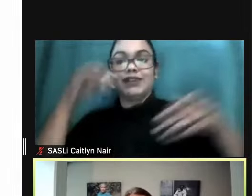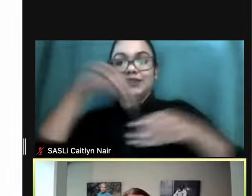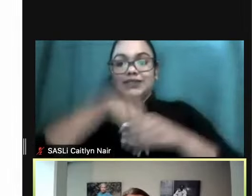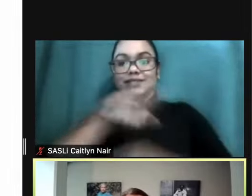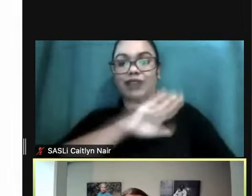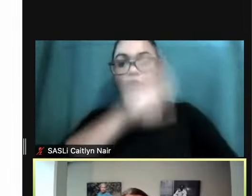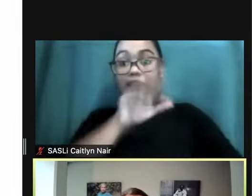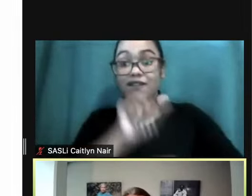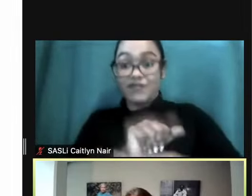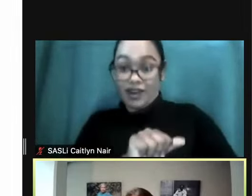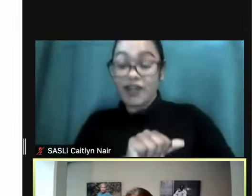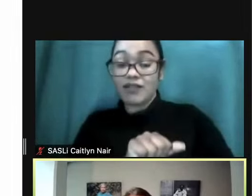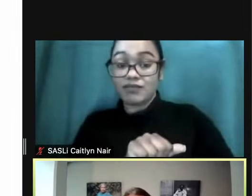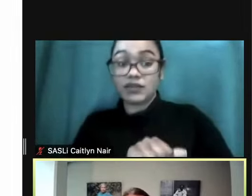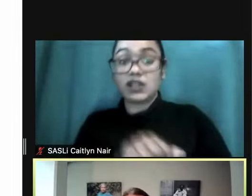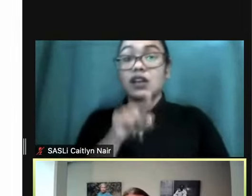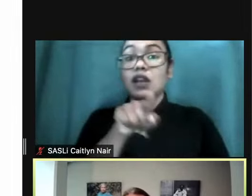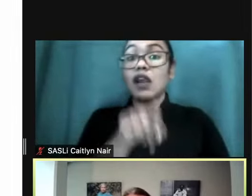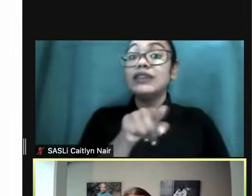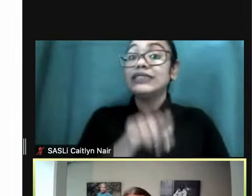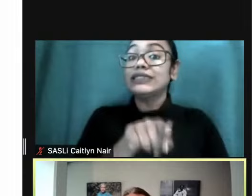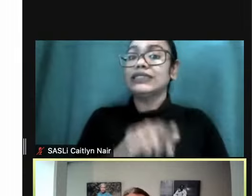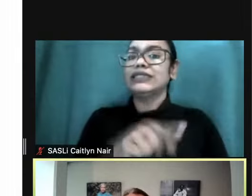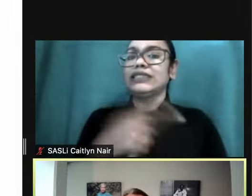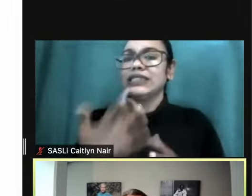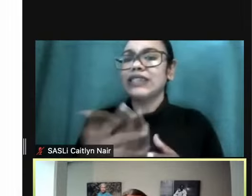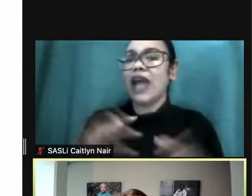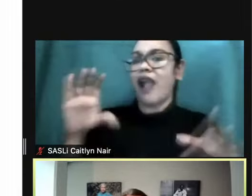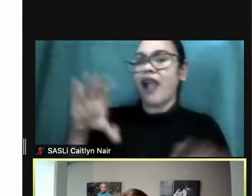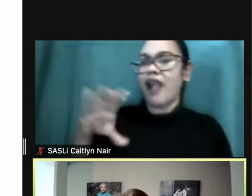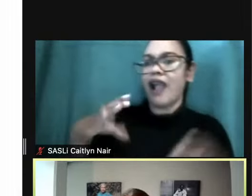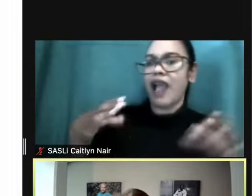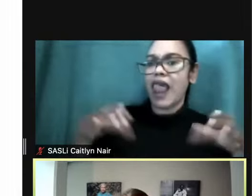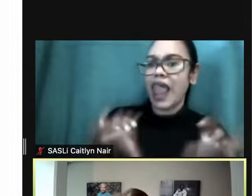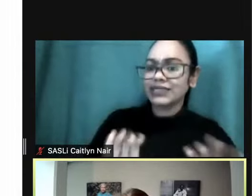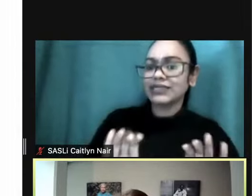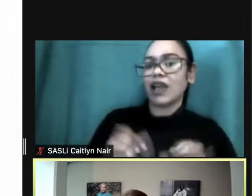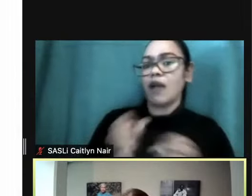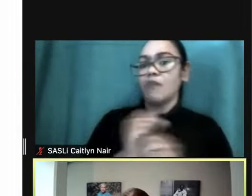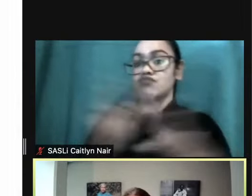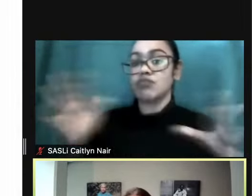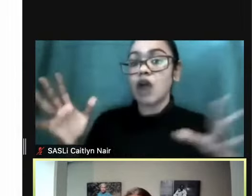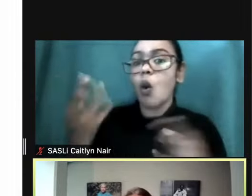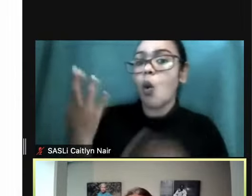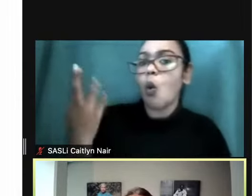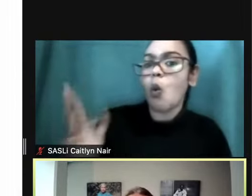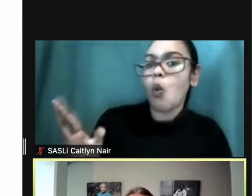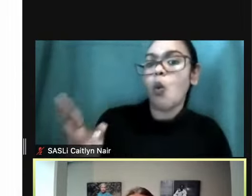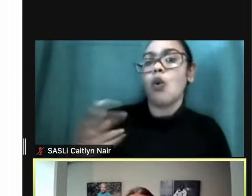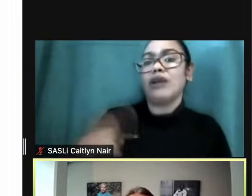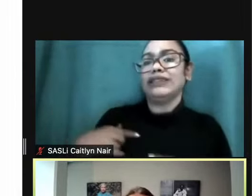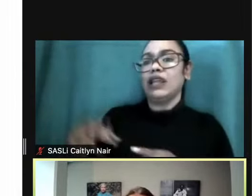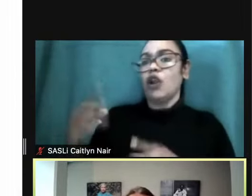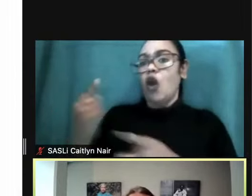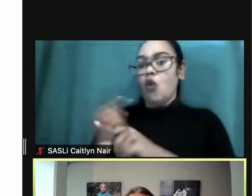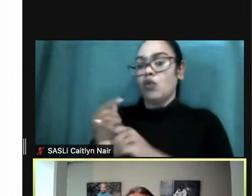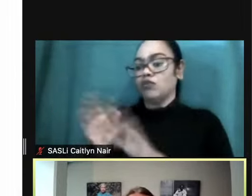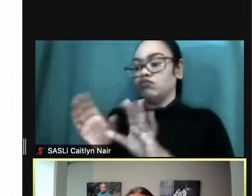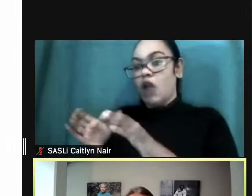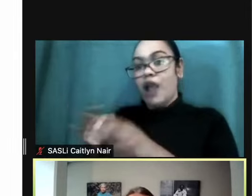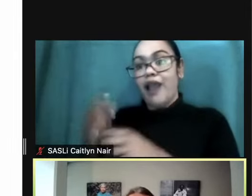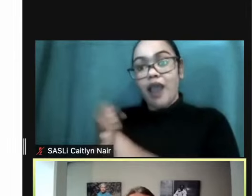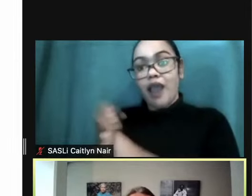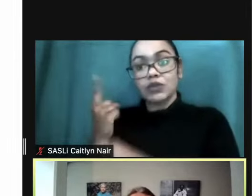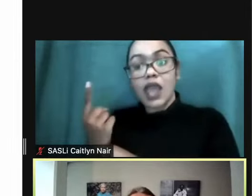a cluster outbreak? Is a real resurgence? Is the start of fourth wave? Yeah. And so in the last 2 days, what we really did